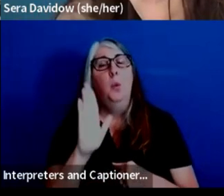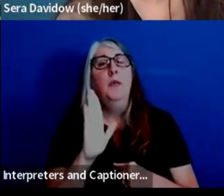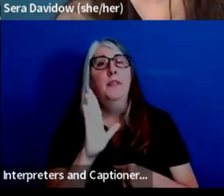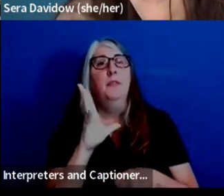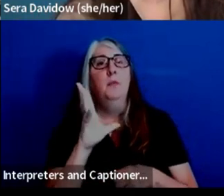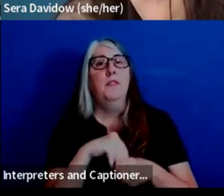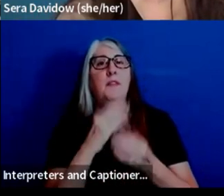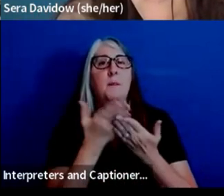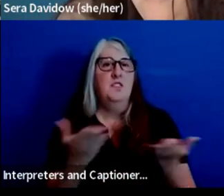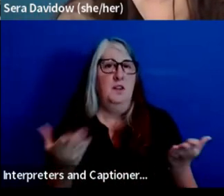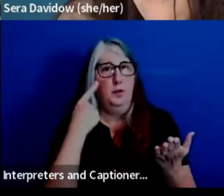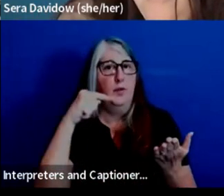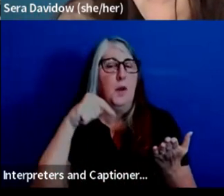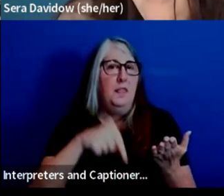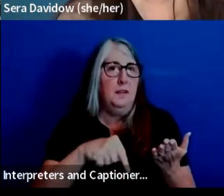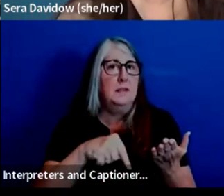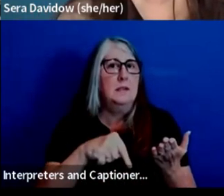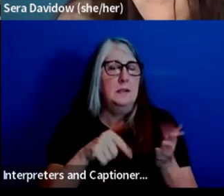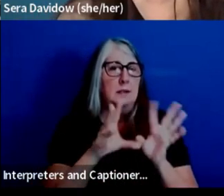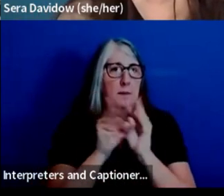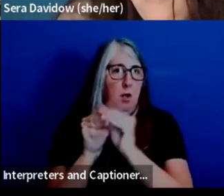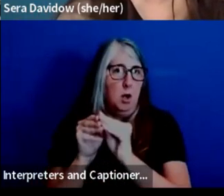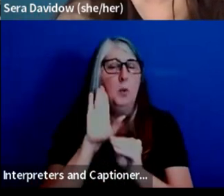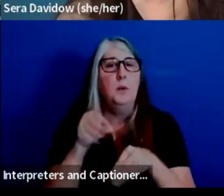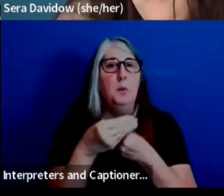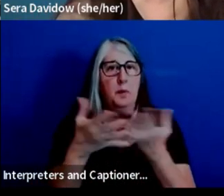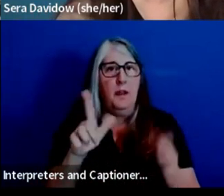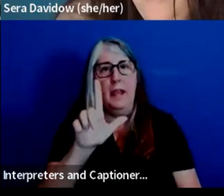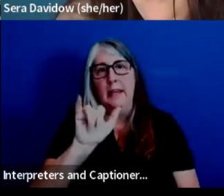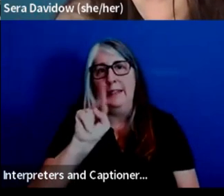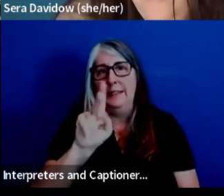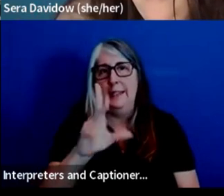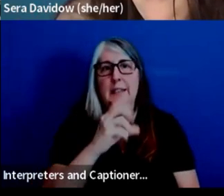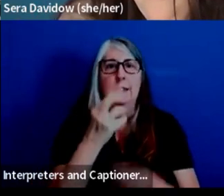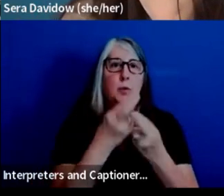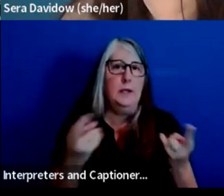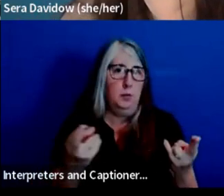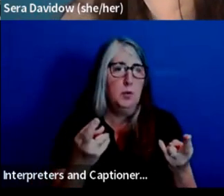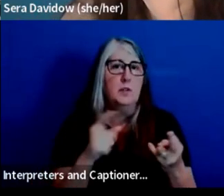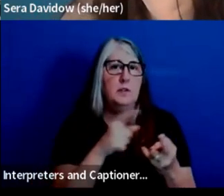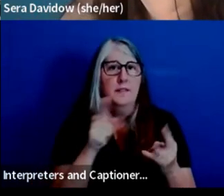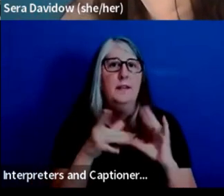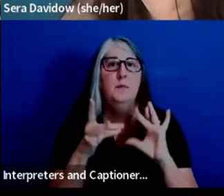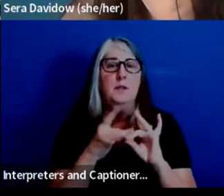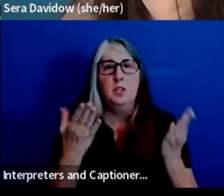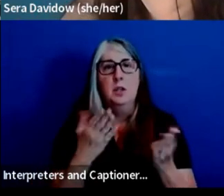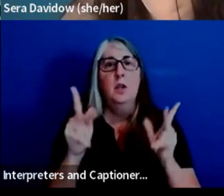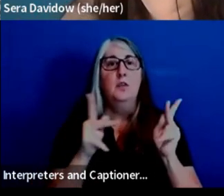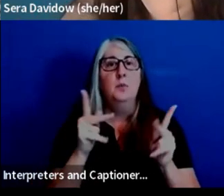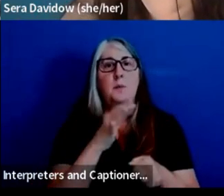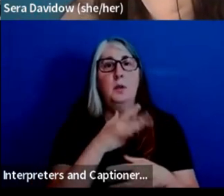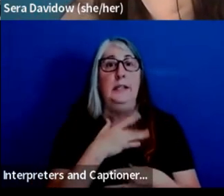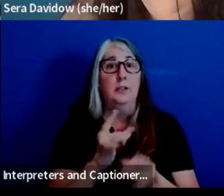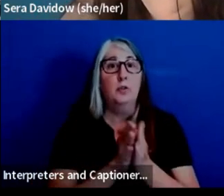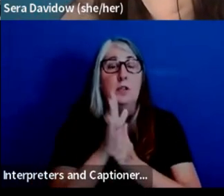up some links and a list of resources that are referenced here. So folks who are interested in learning